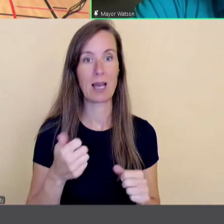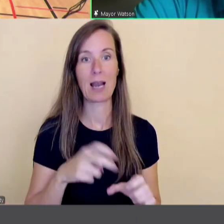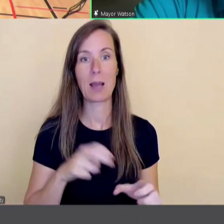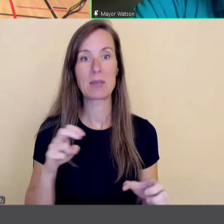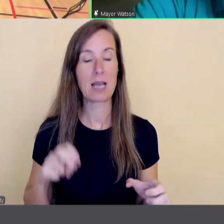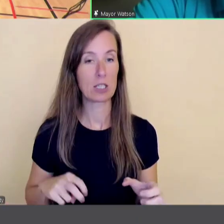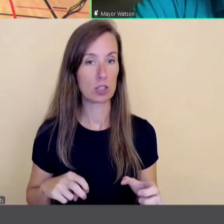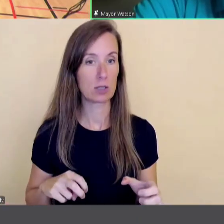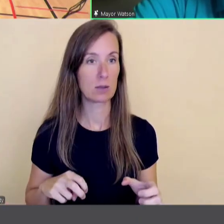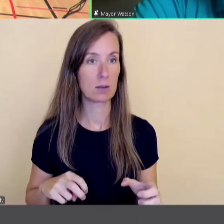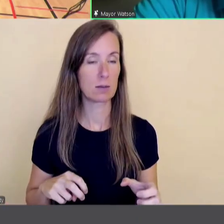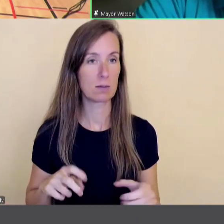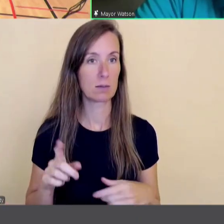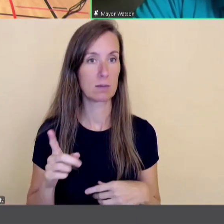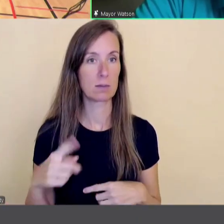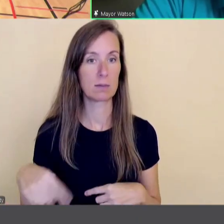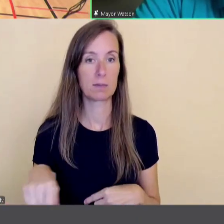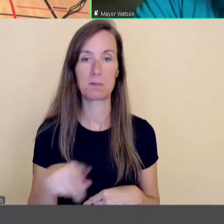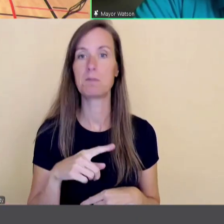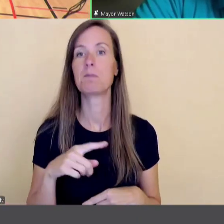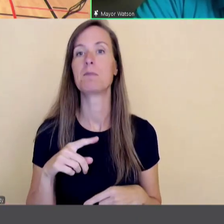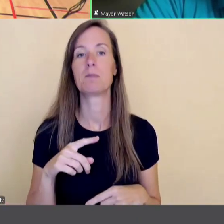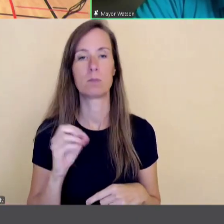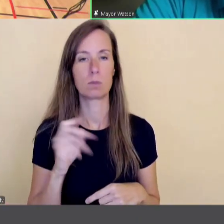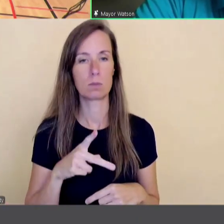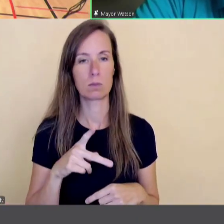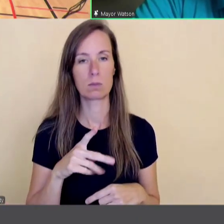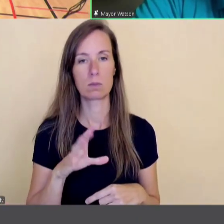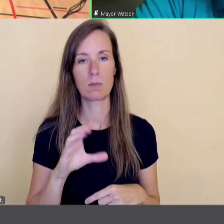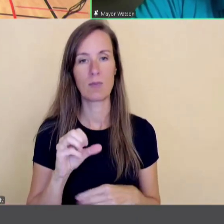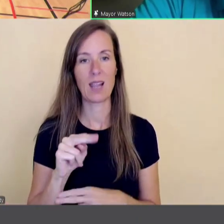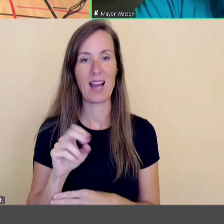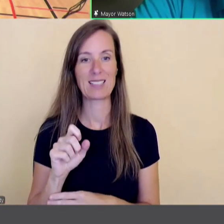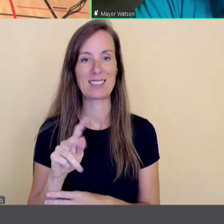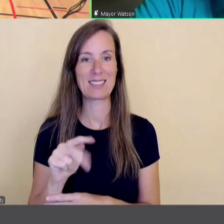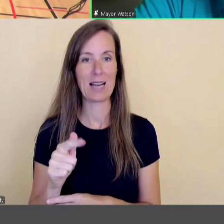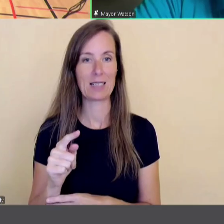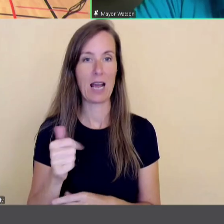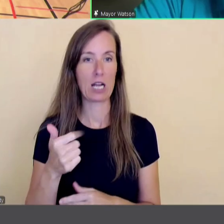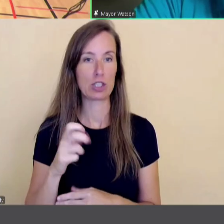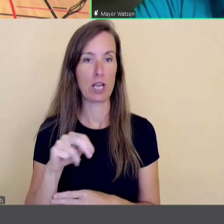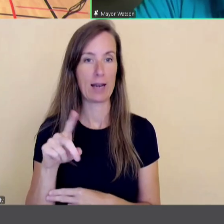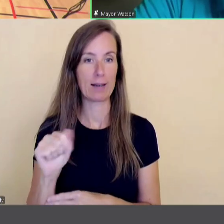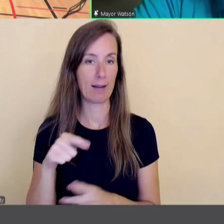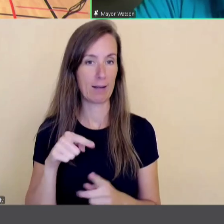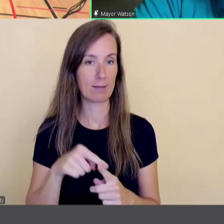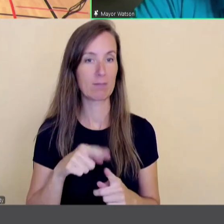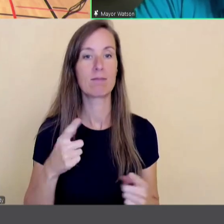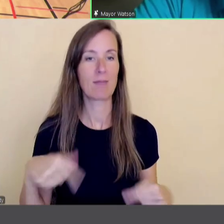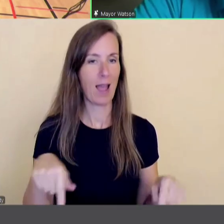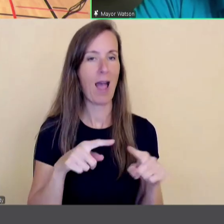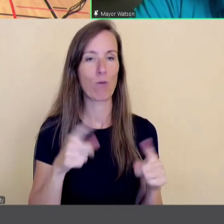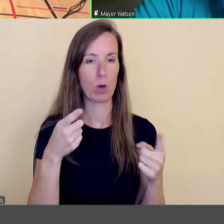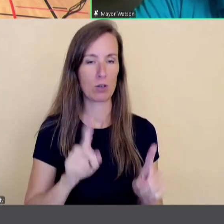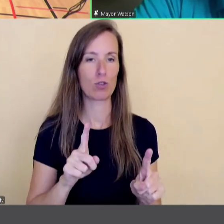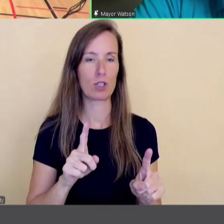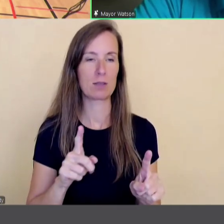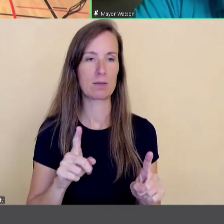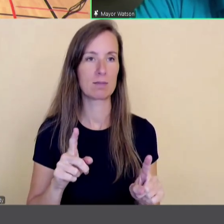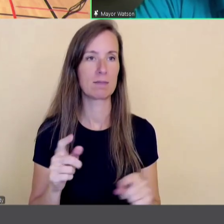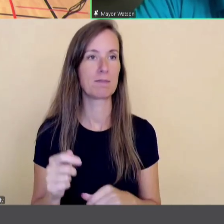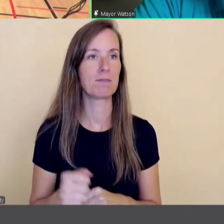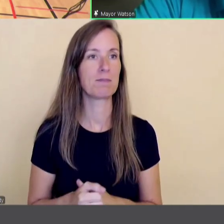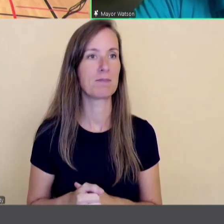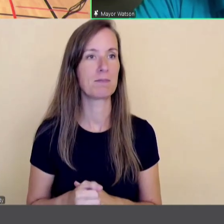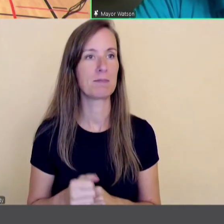abstentions? The consent agenda is consented to unanimously. Item 5, resident